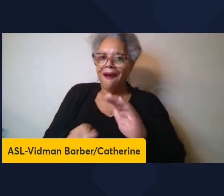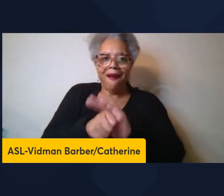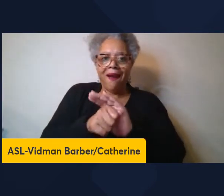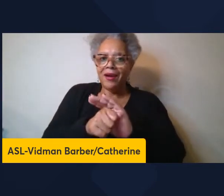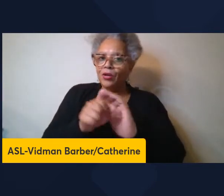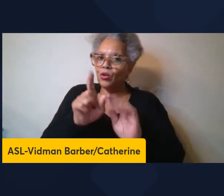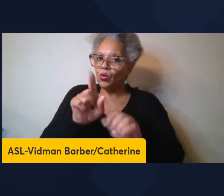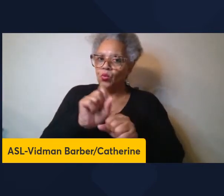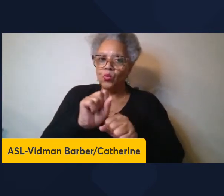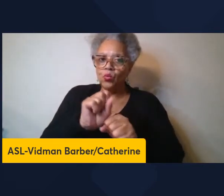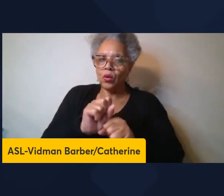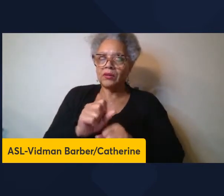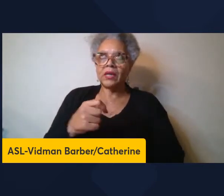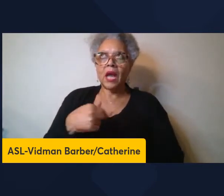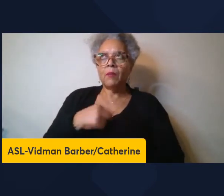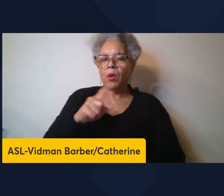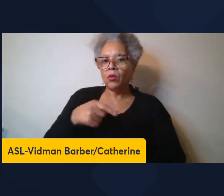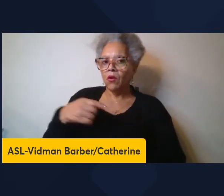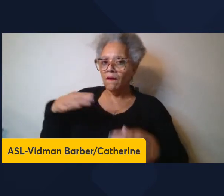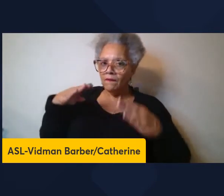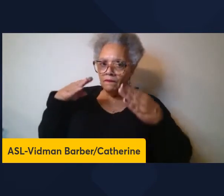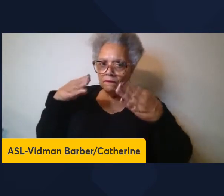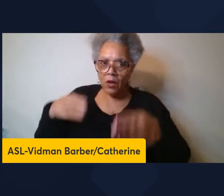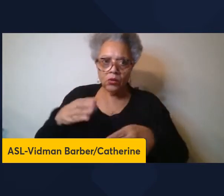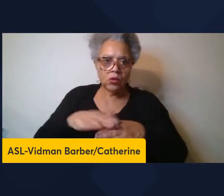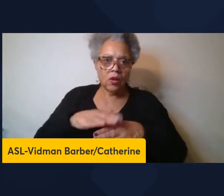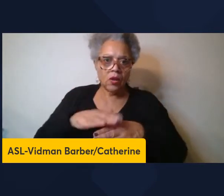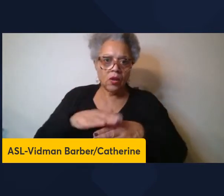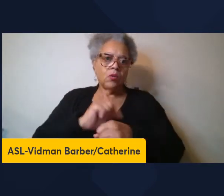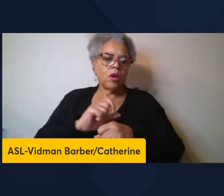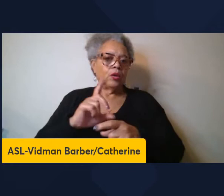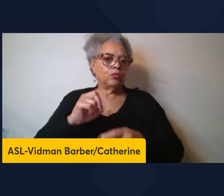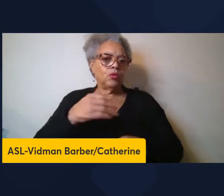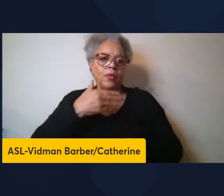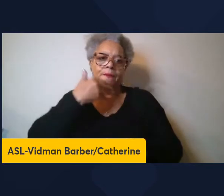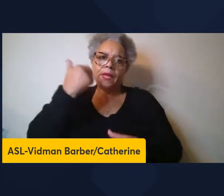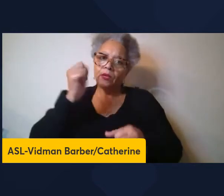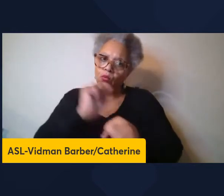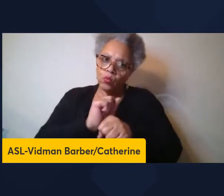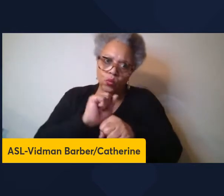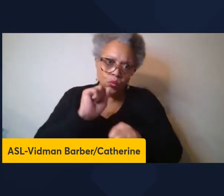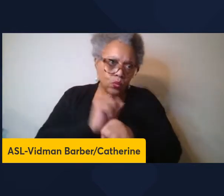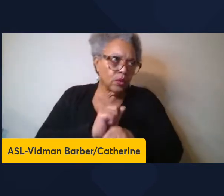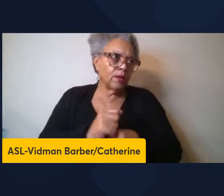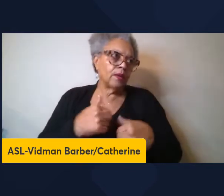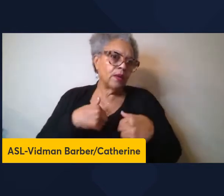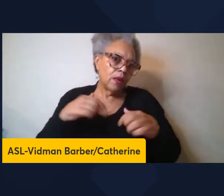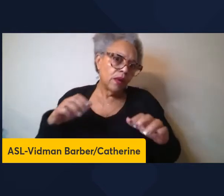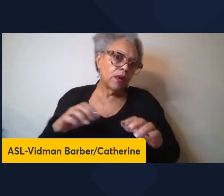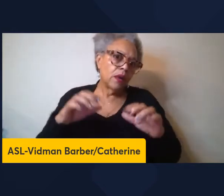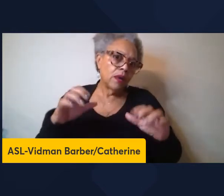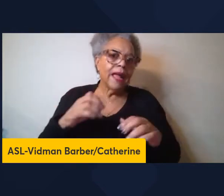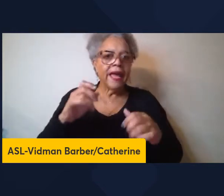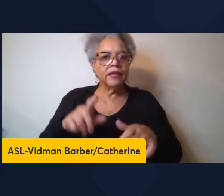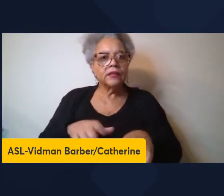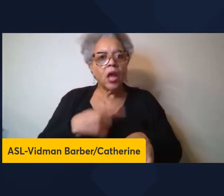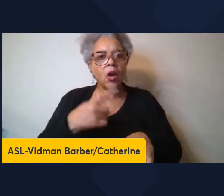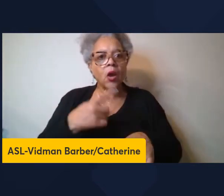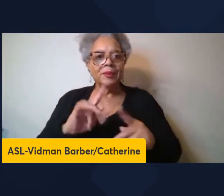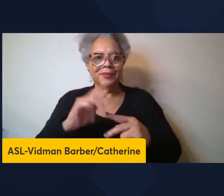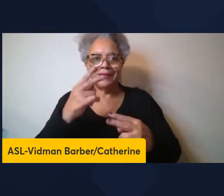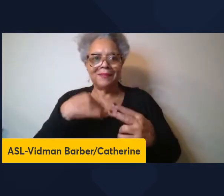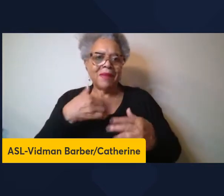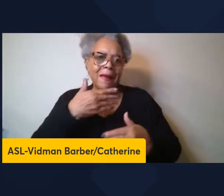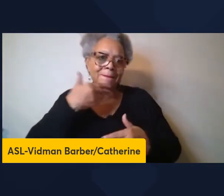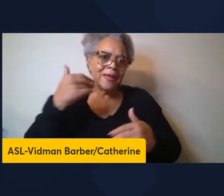that, oh, I'm just going to focus on my work and I'm going to do the best work I can. And as long as people see my best work that's